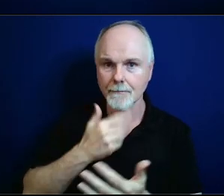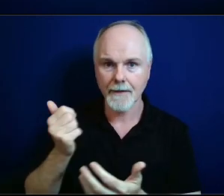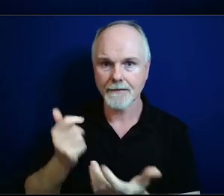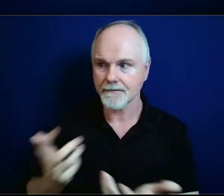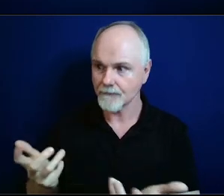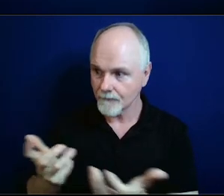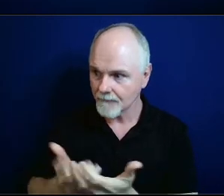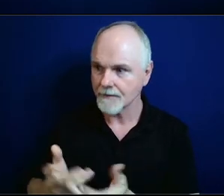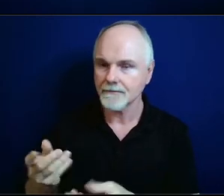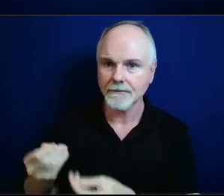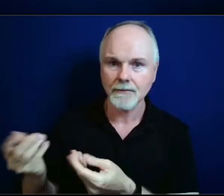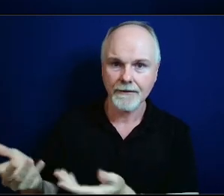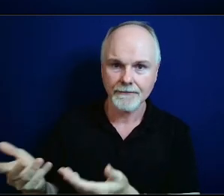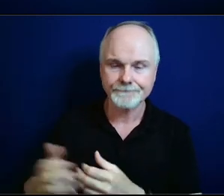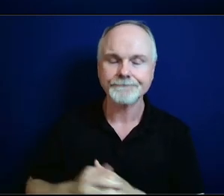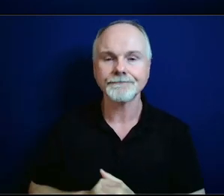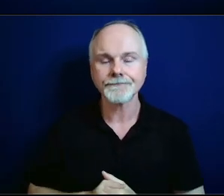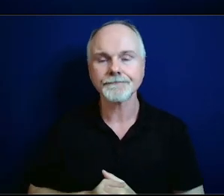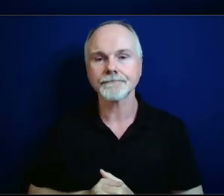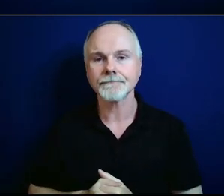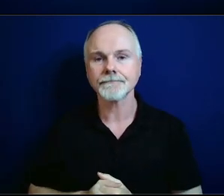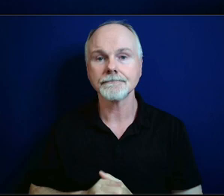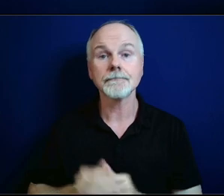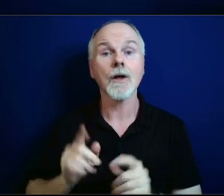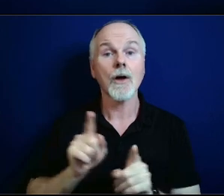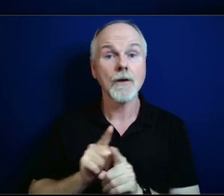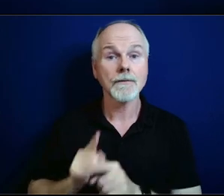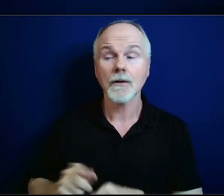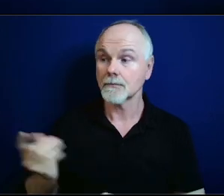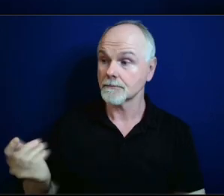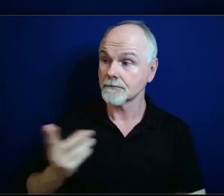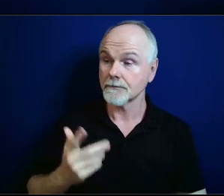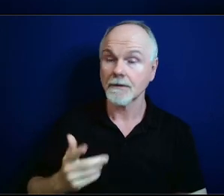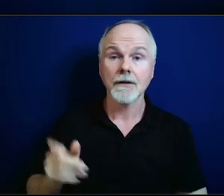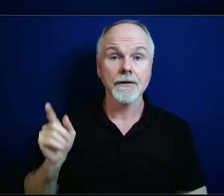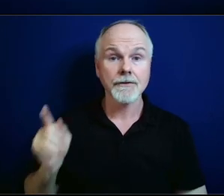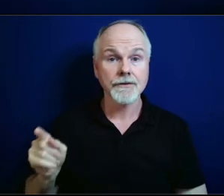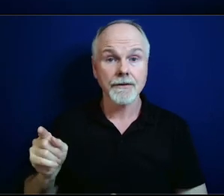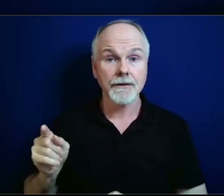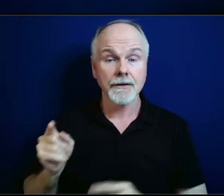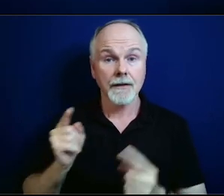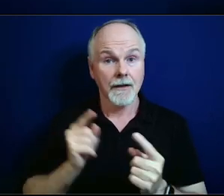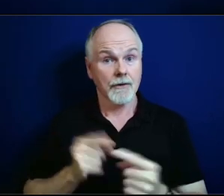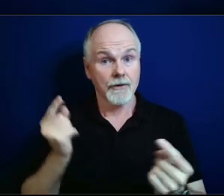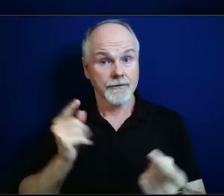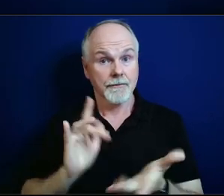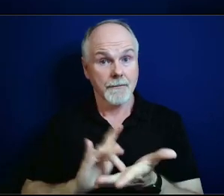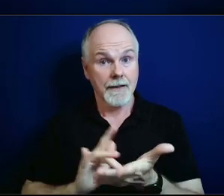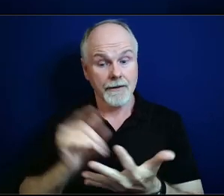Additionally, we found she has no known allergies to any medication.